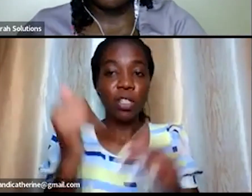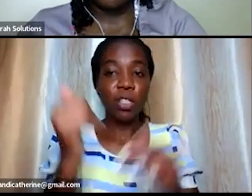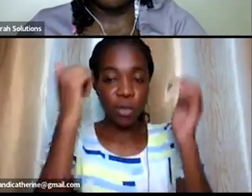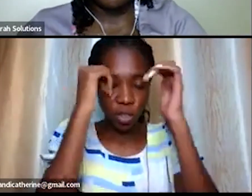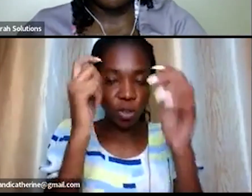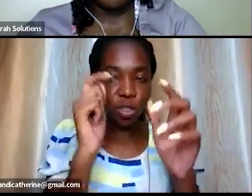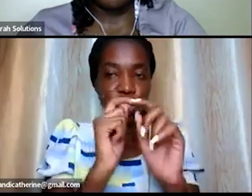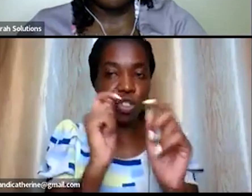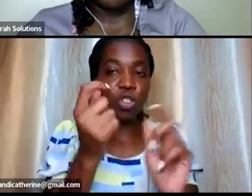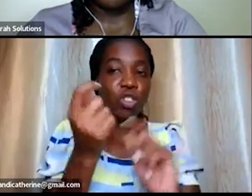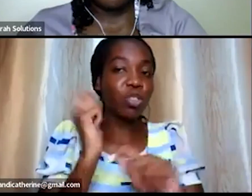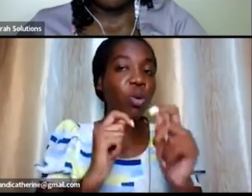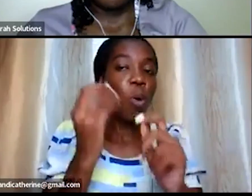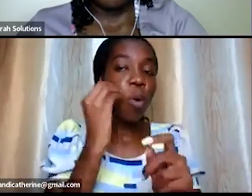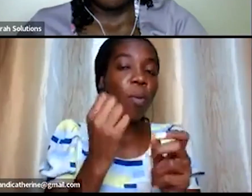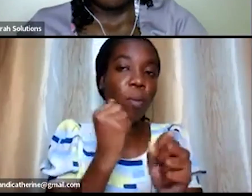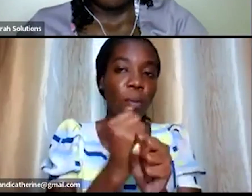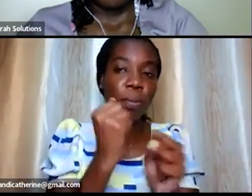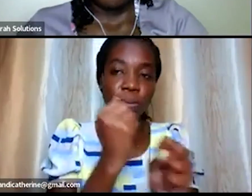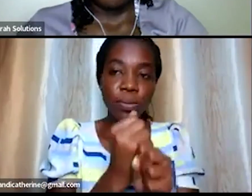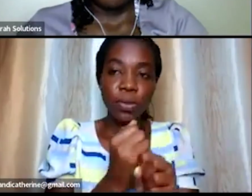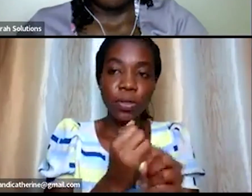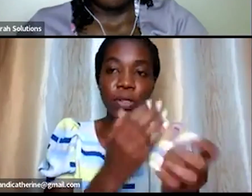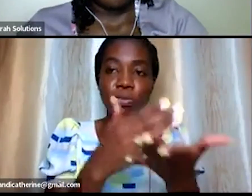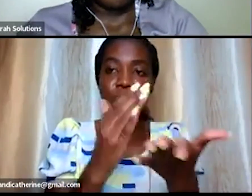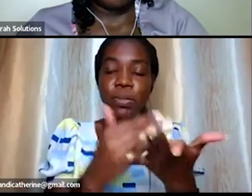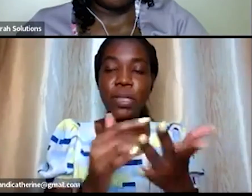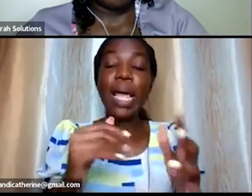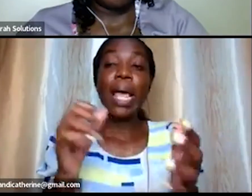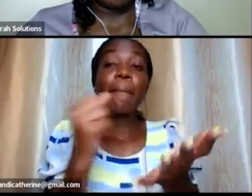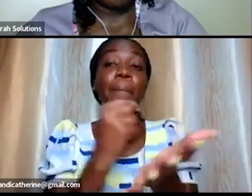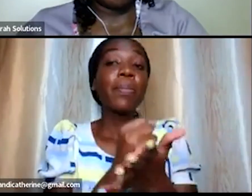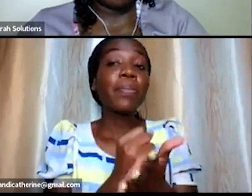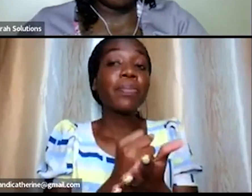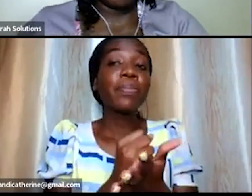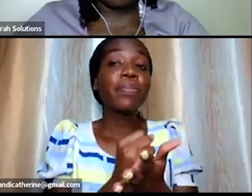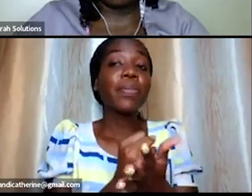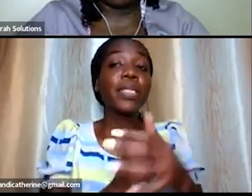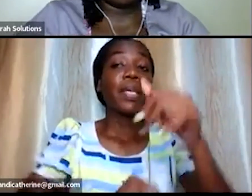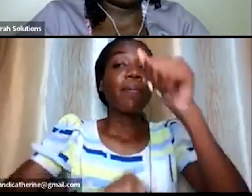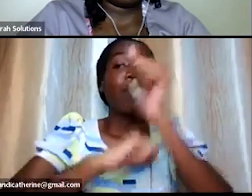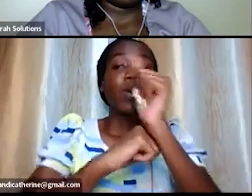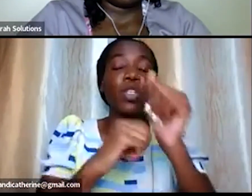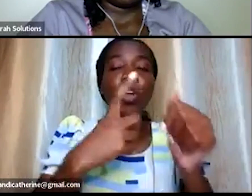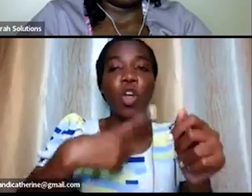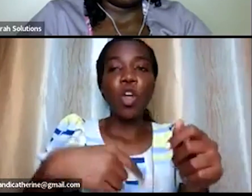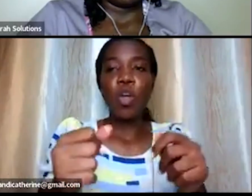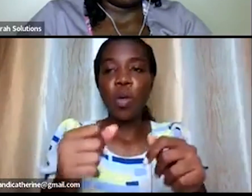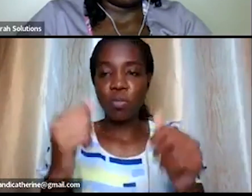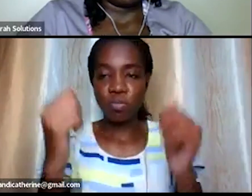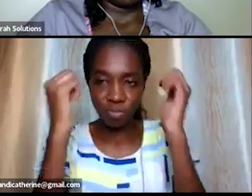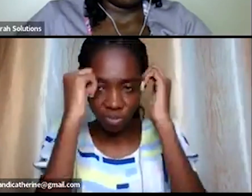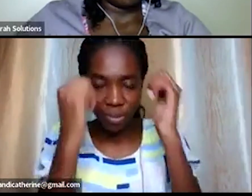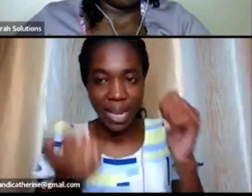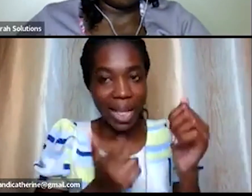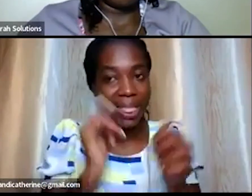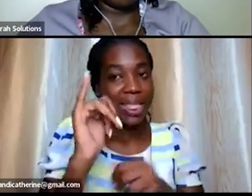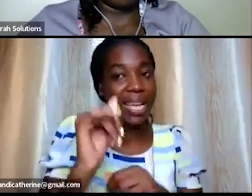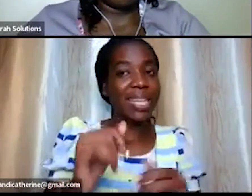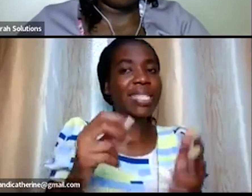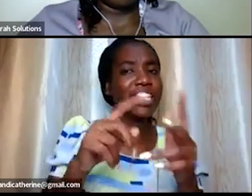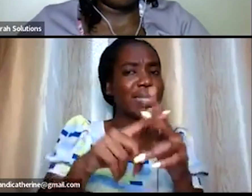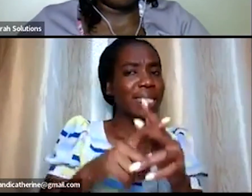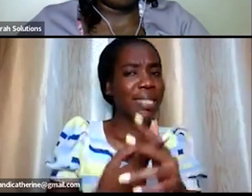would support its employees and dependents to undergo programs at the university. This lady decided to do